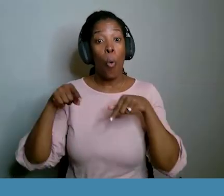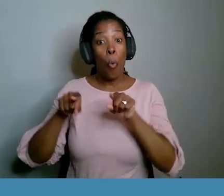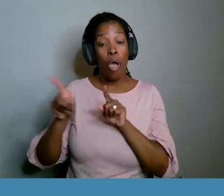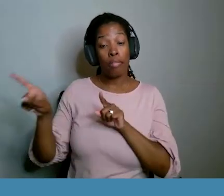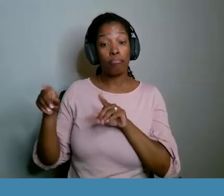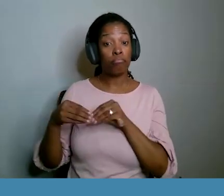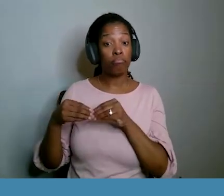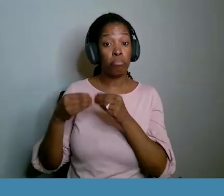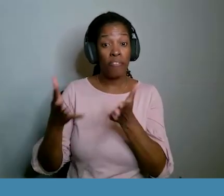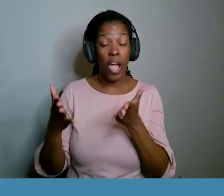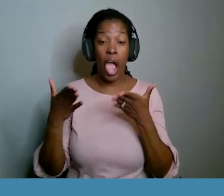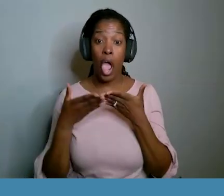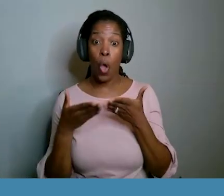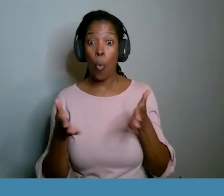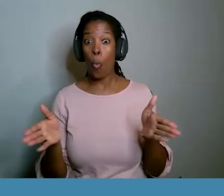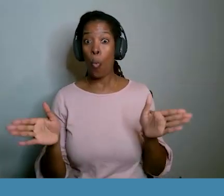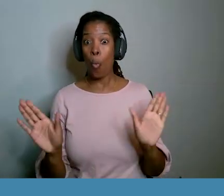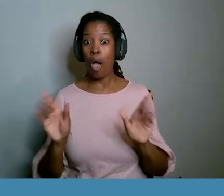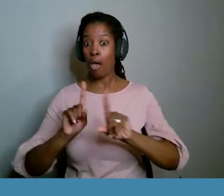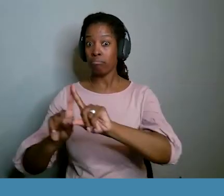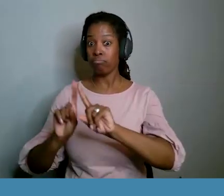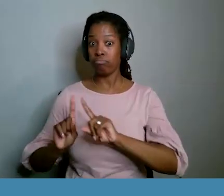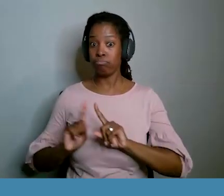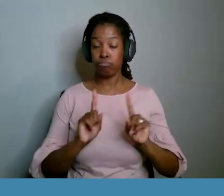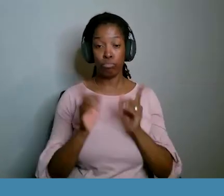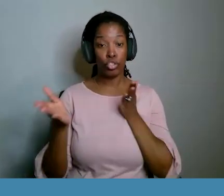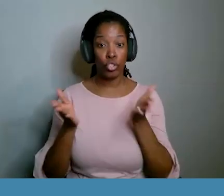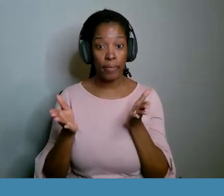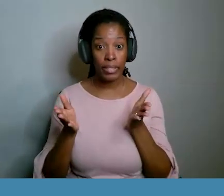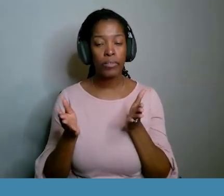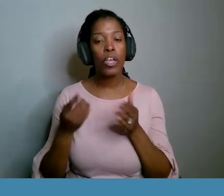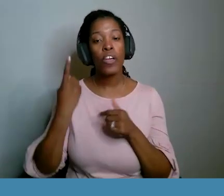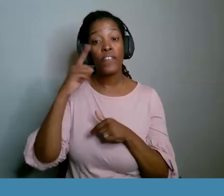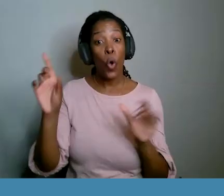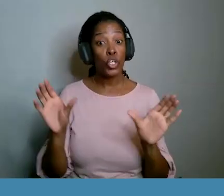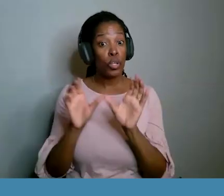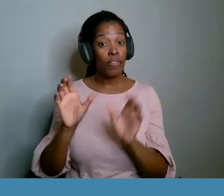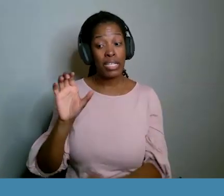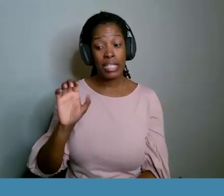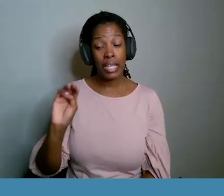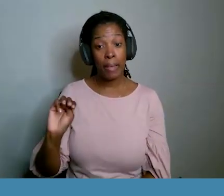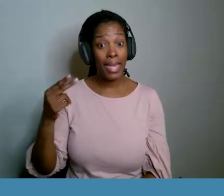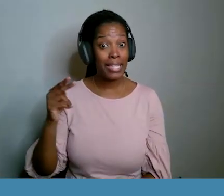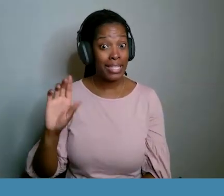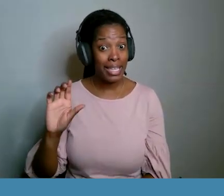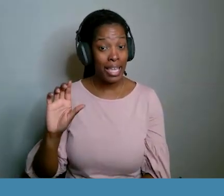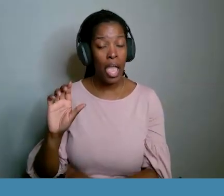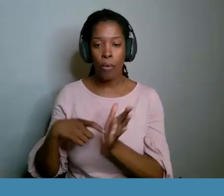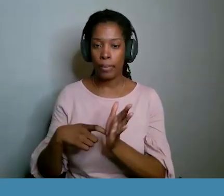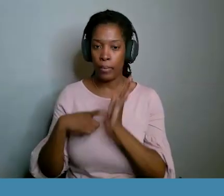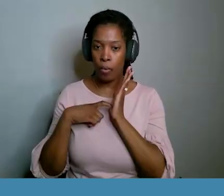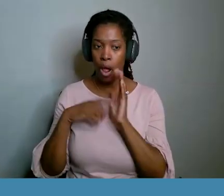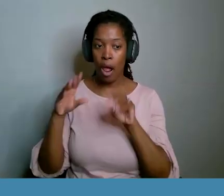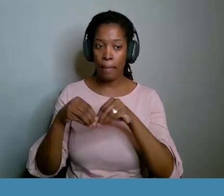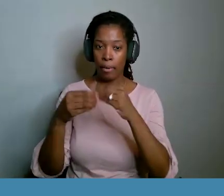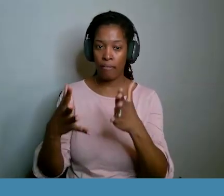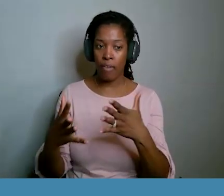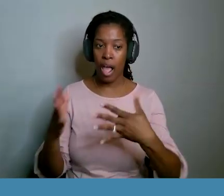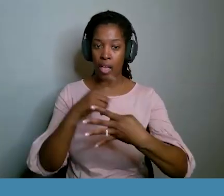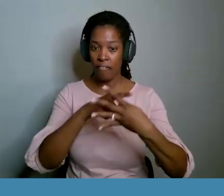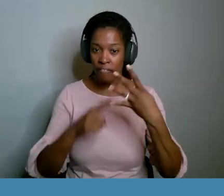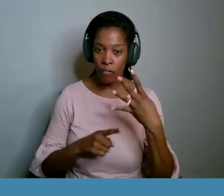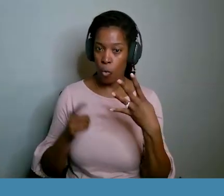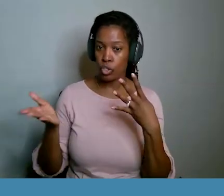provide a wide arrangement of services, to be a certified CMHC, they have to provide at least these